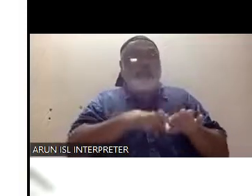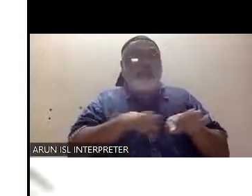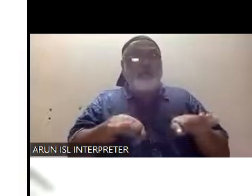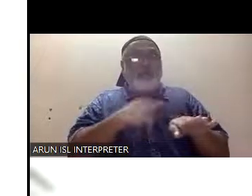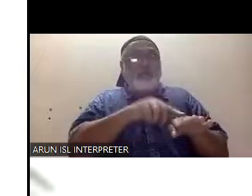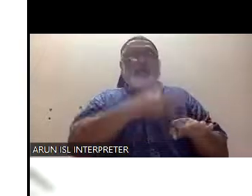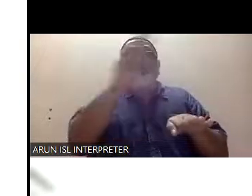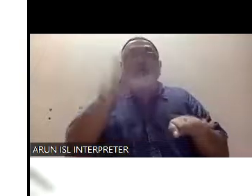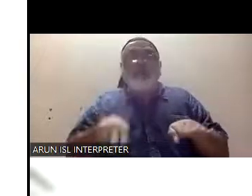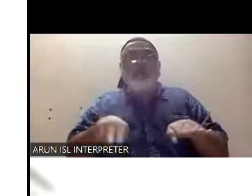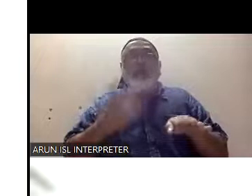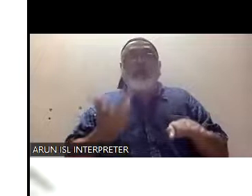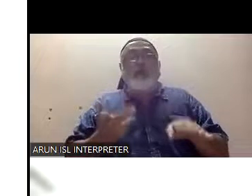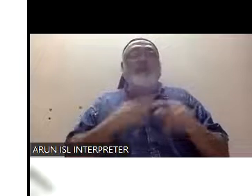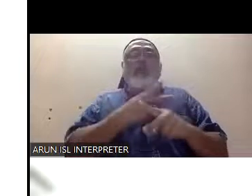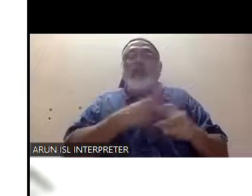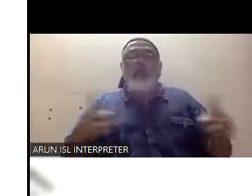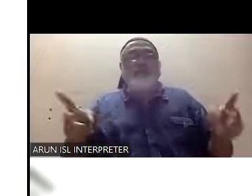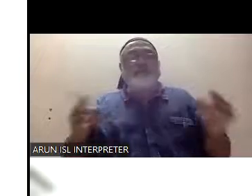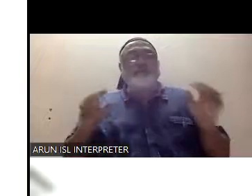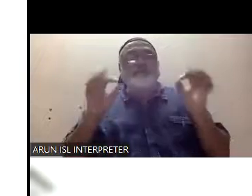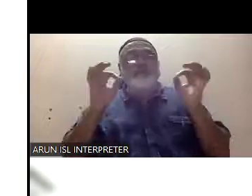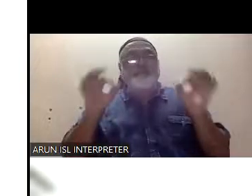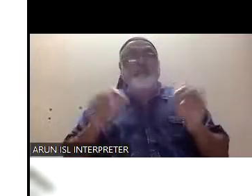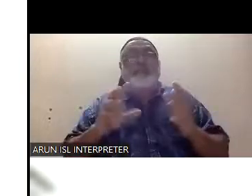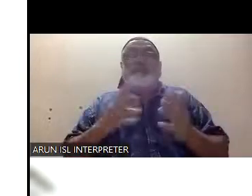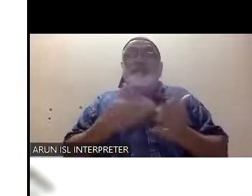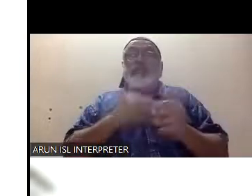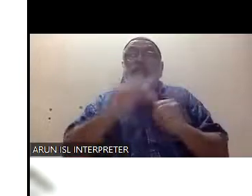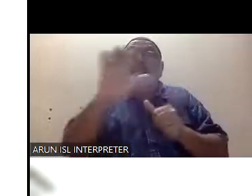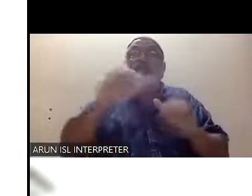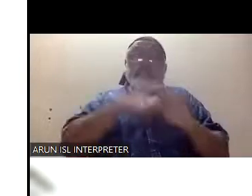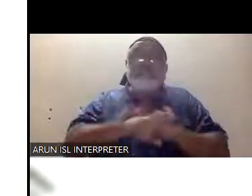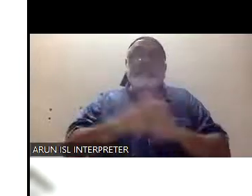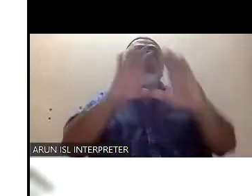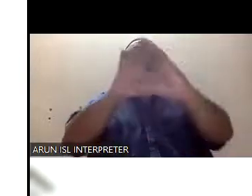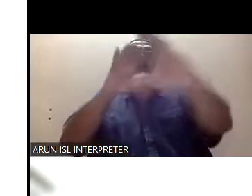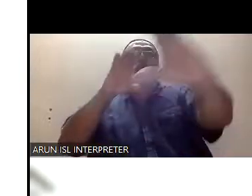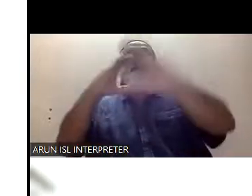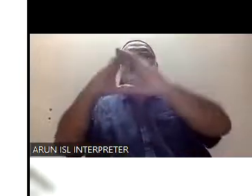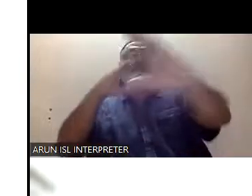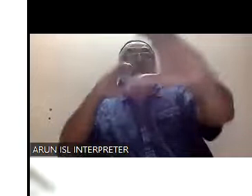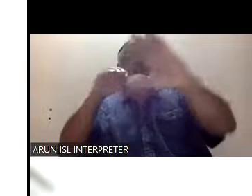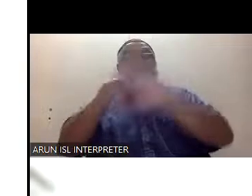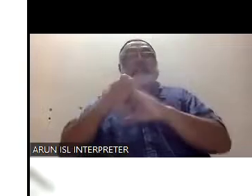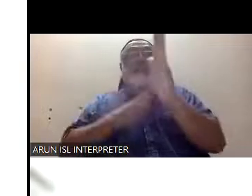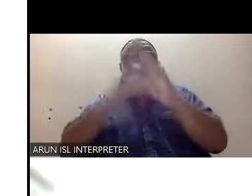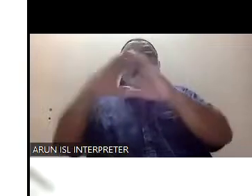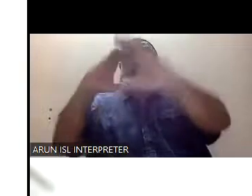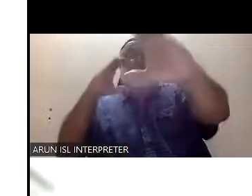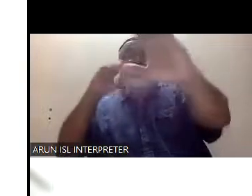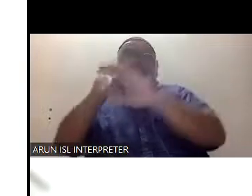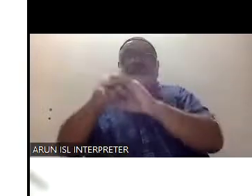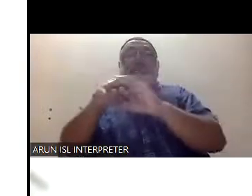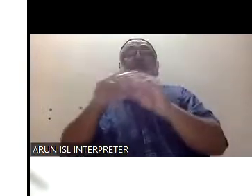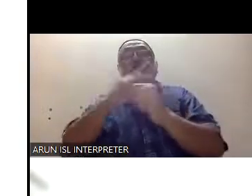these things are important, as well as accessibility within the coach, and also ICT, as we have just discussed now. So